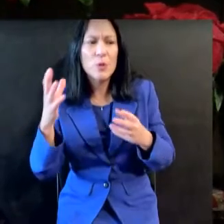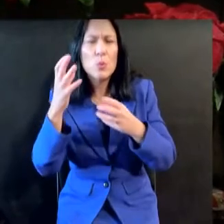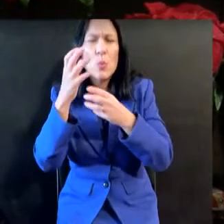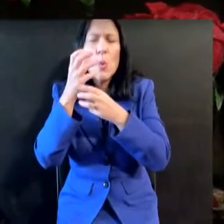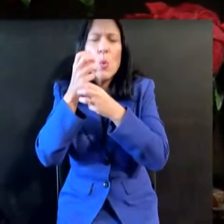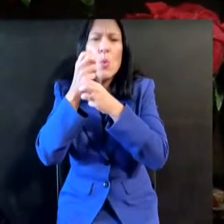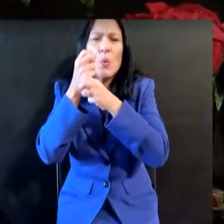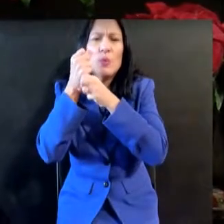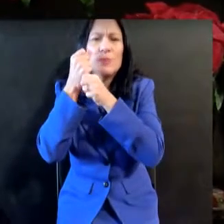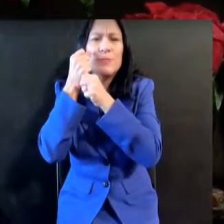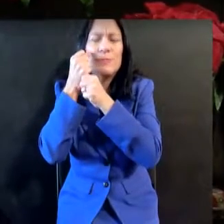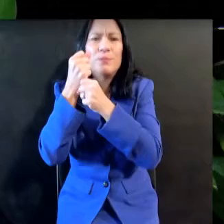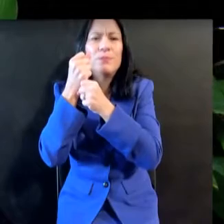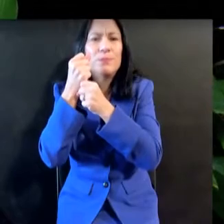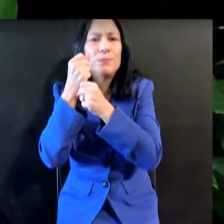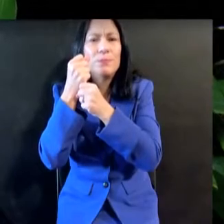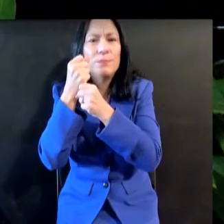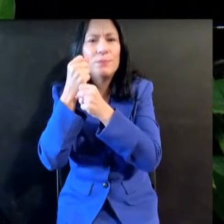hold on to.